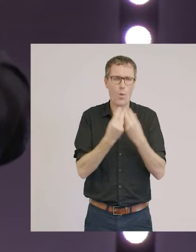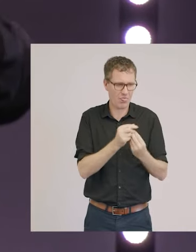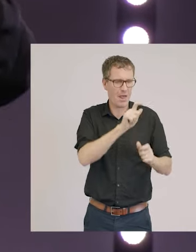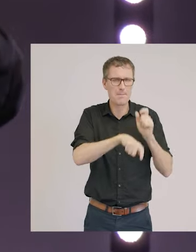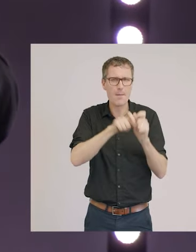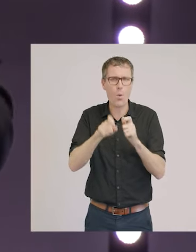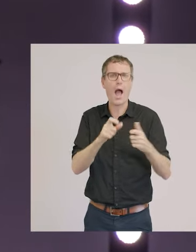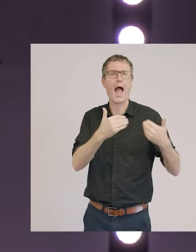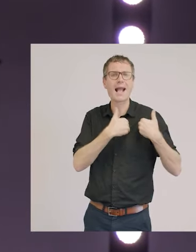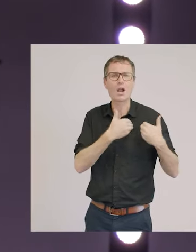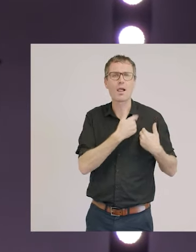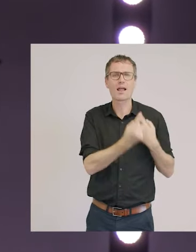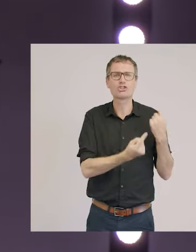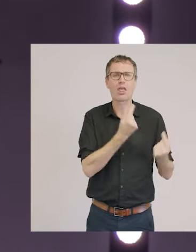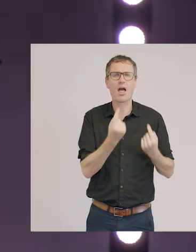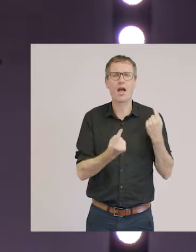is done in teams.